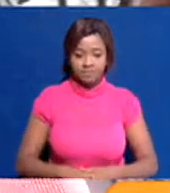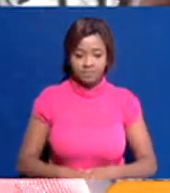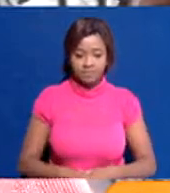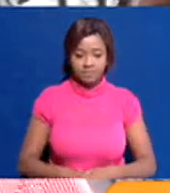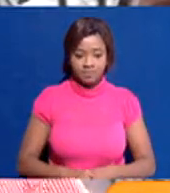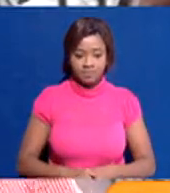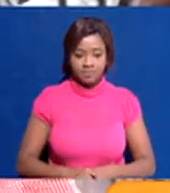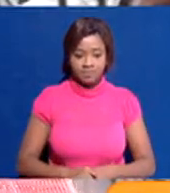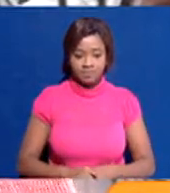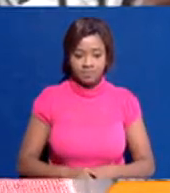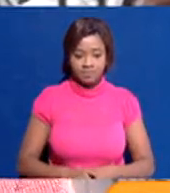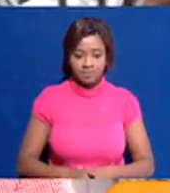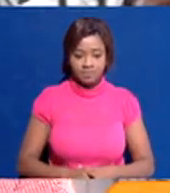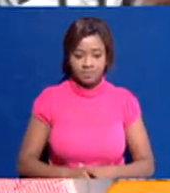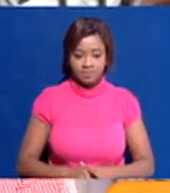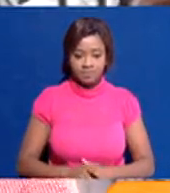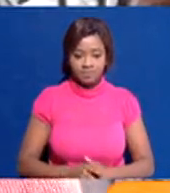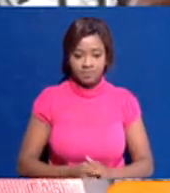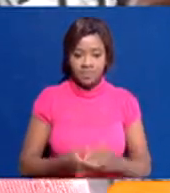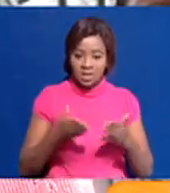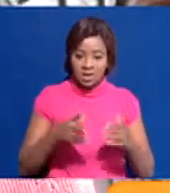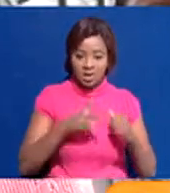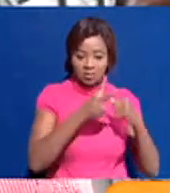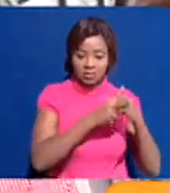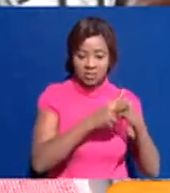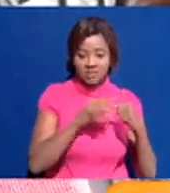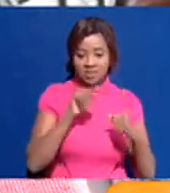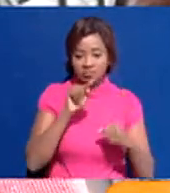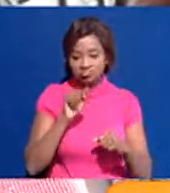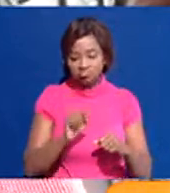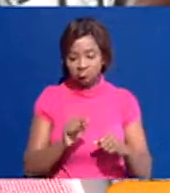maybe from the current percentage of 7 to 9